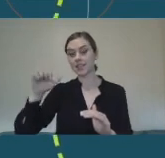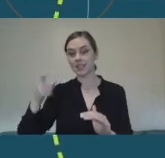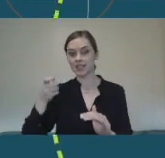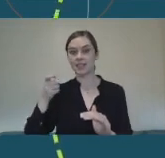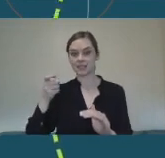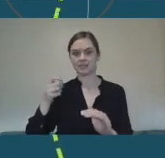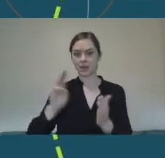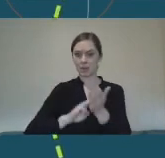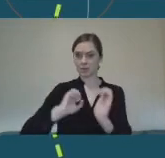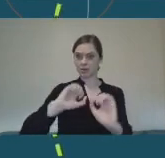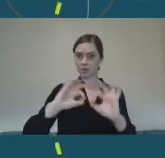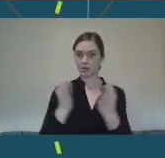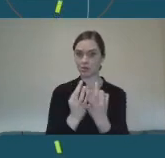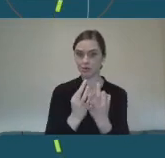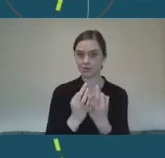at